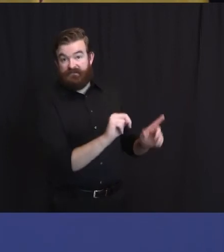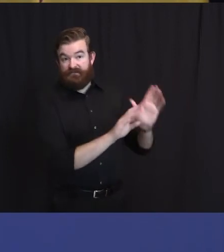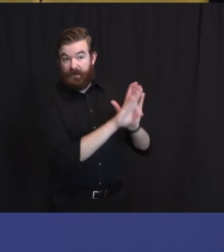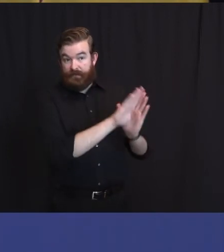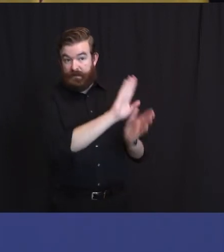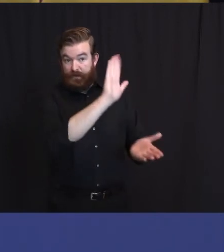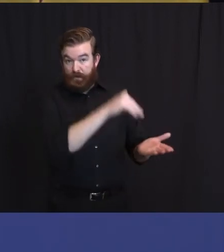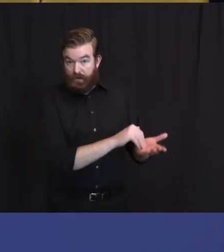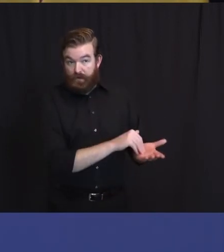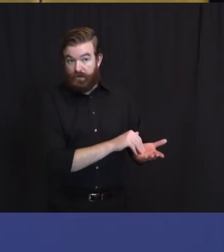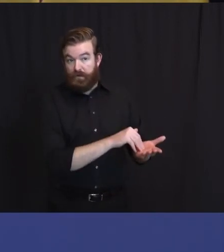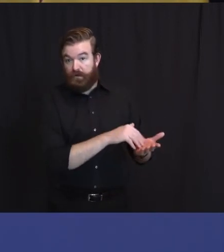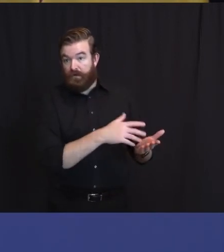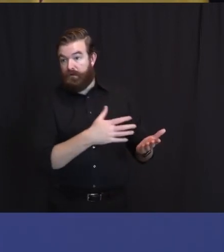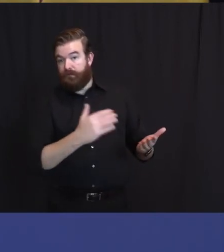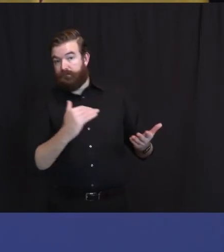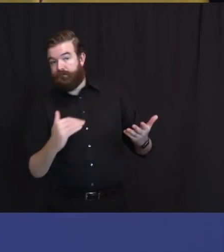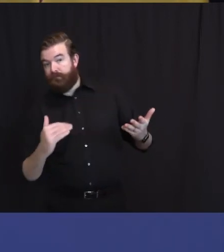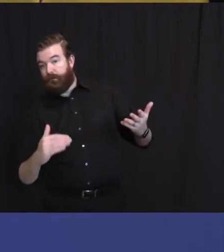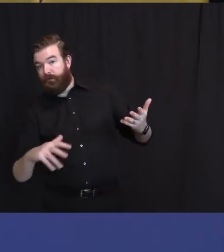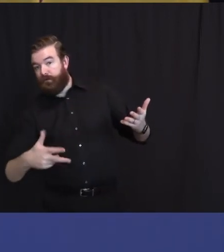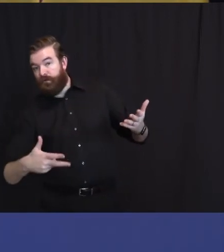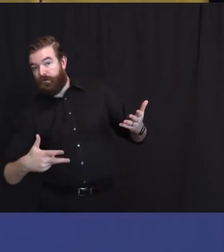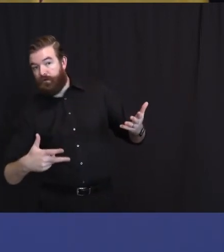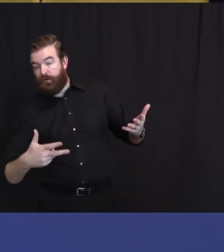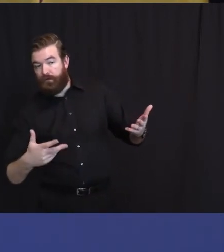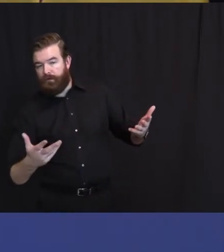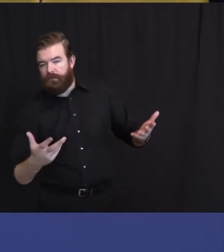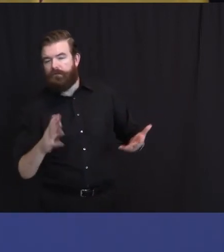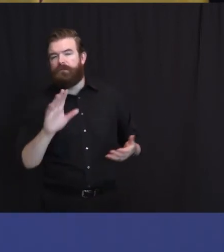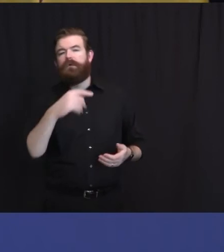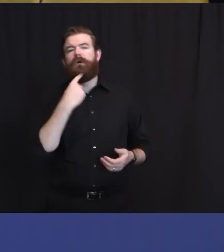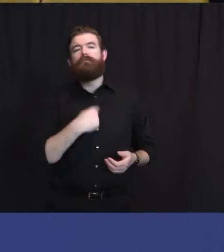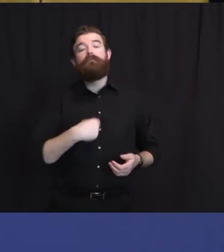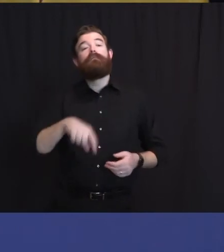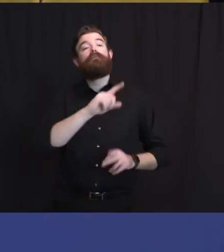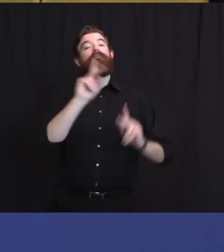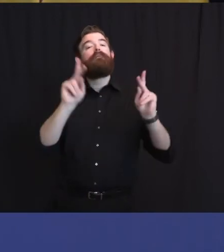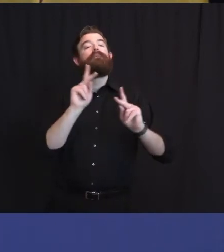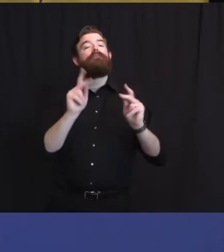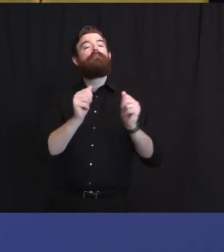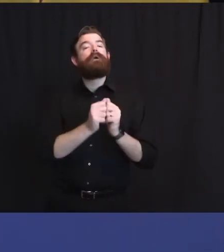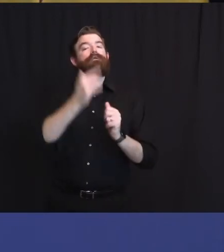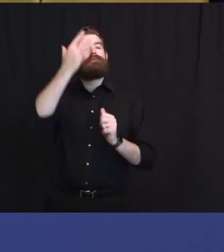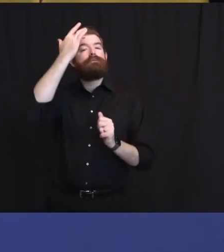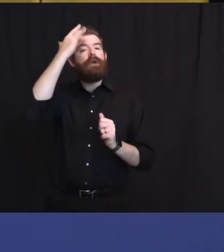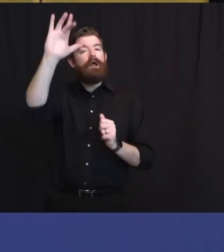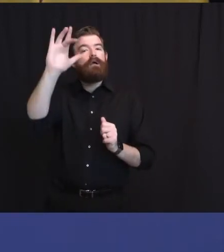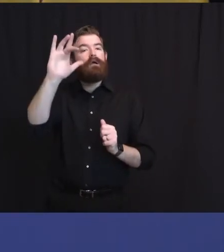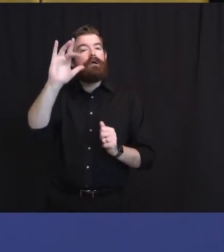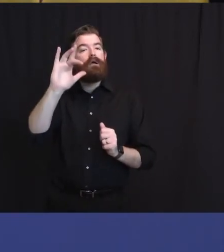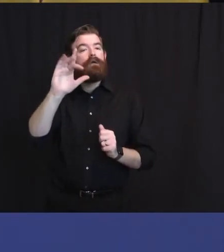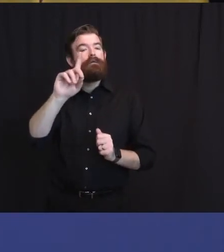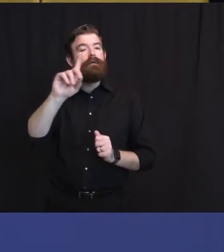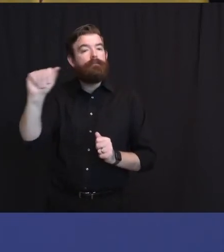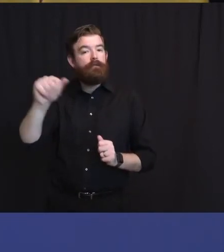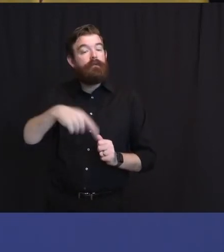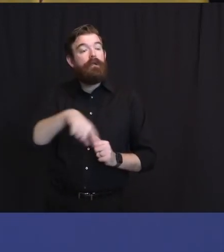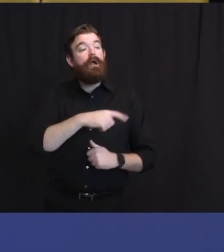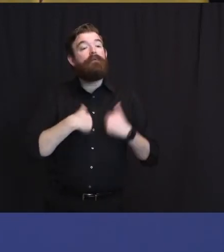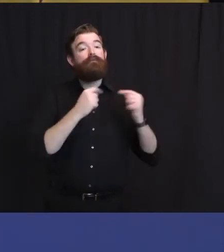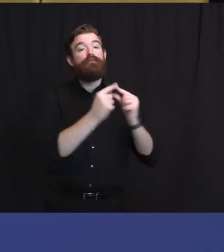underlying conditions, and can you explain also about people with intellectual and developmental disabilities who live at home? Will they also be prioritized in terms of